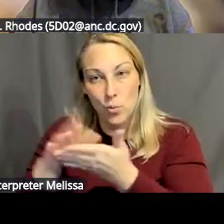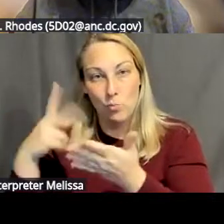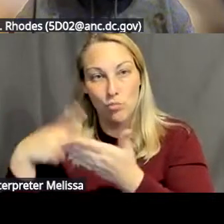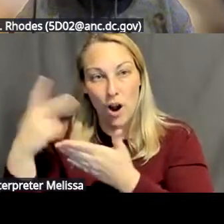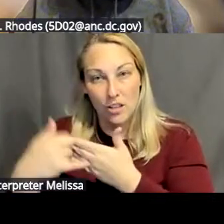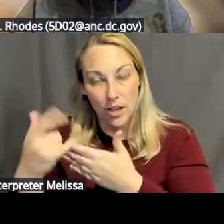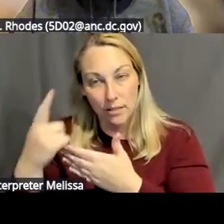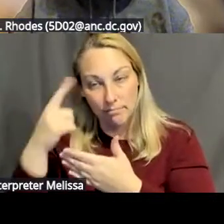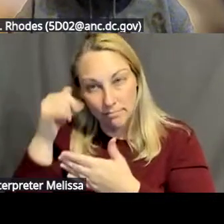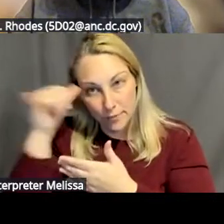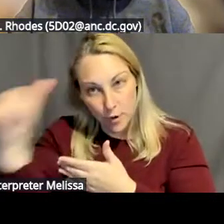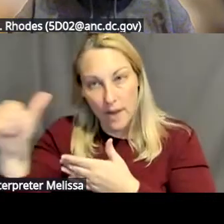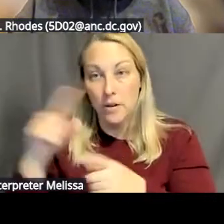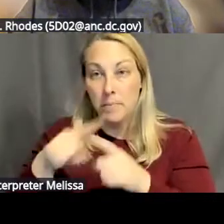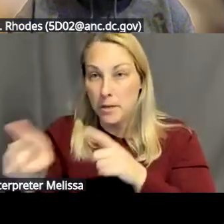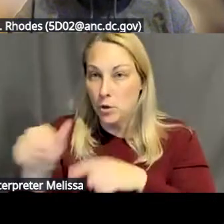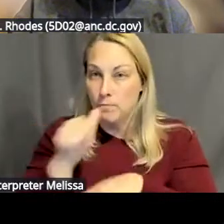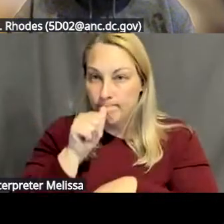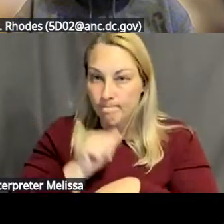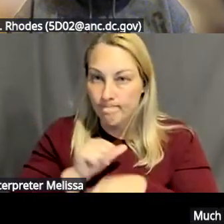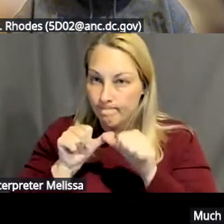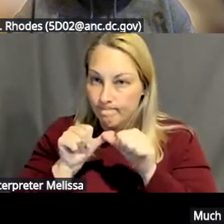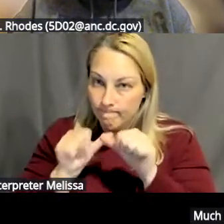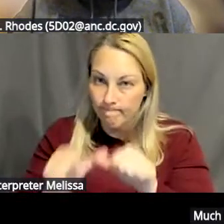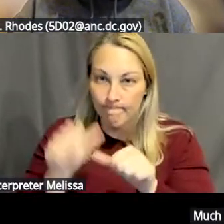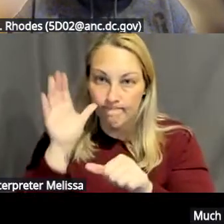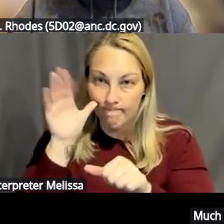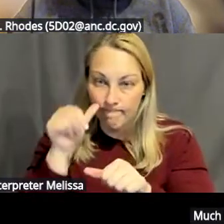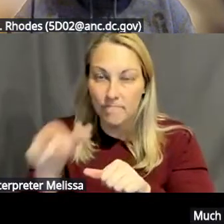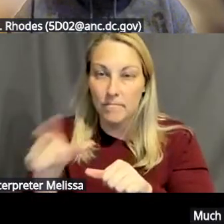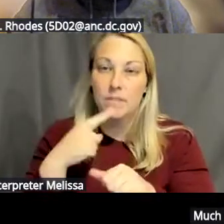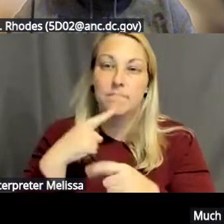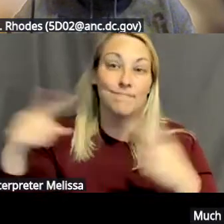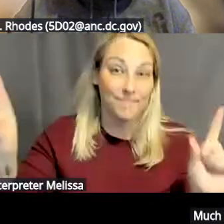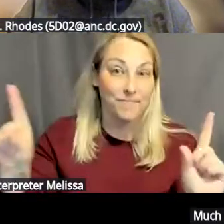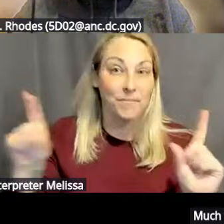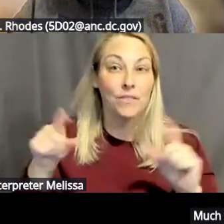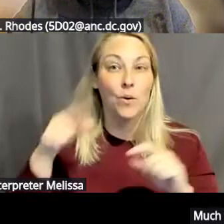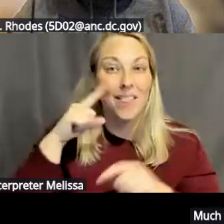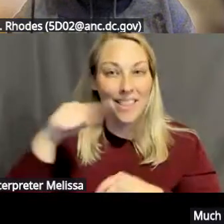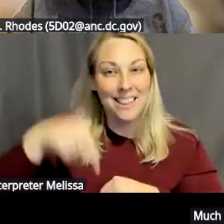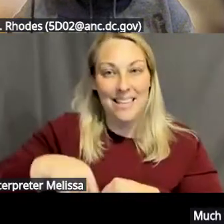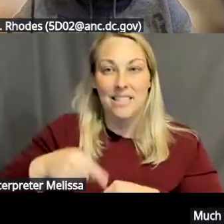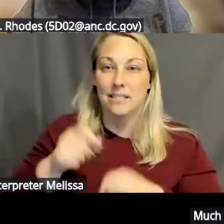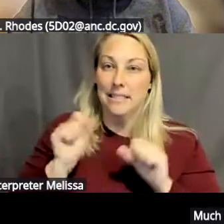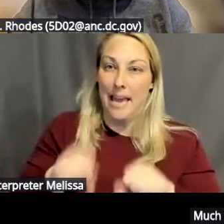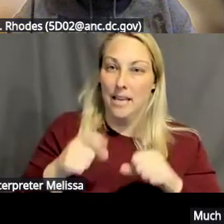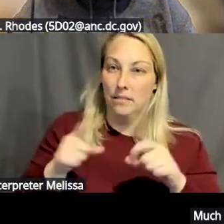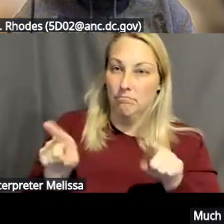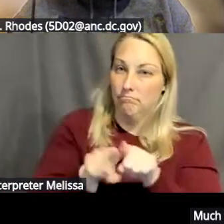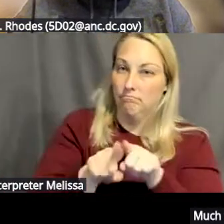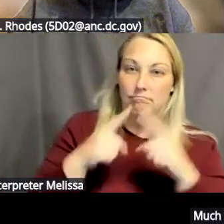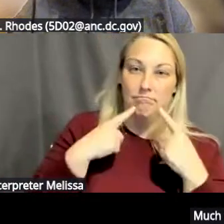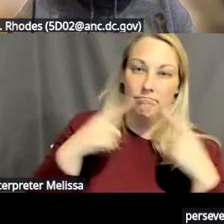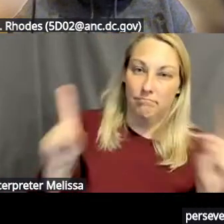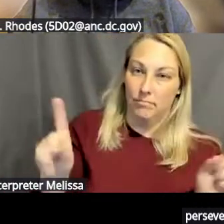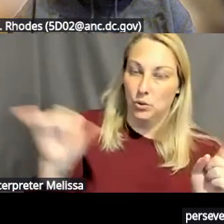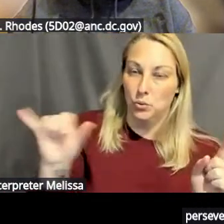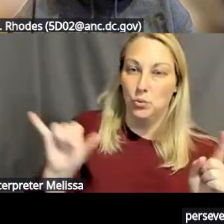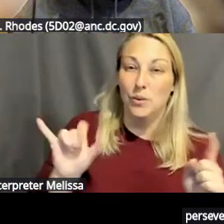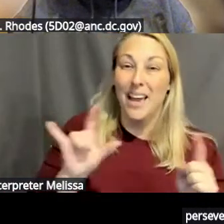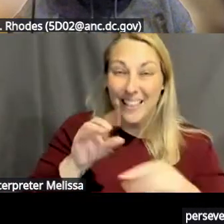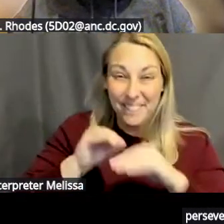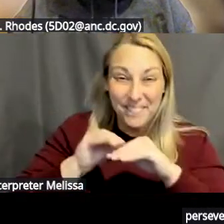forever, but you persevered, and it came to fruition. I think this can be the same thing. And as you said, it affects the